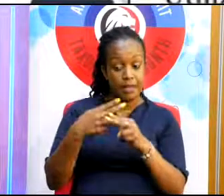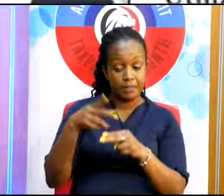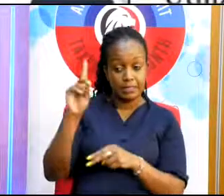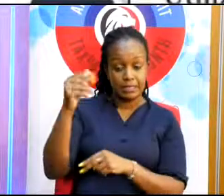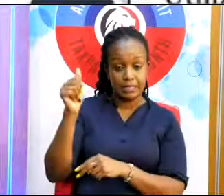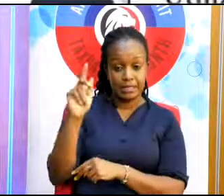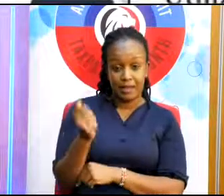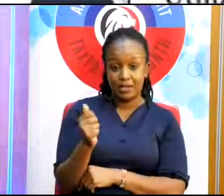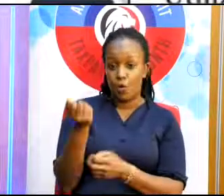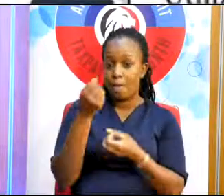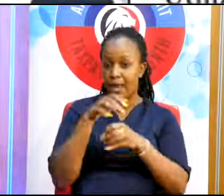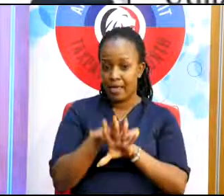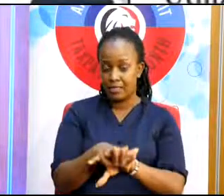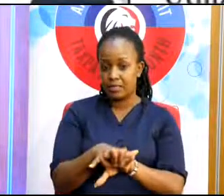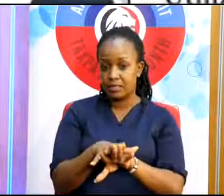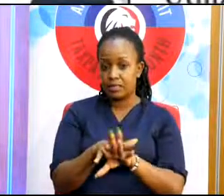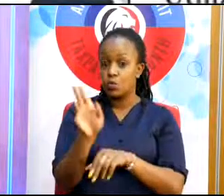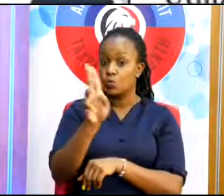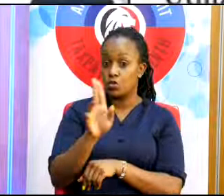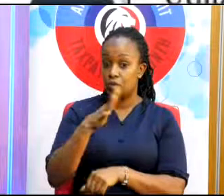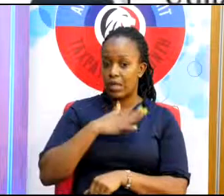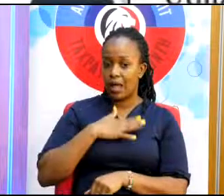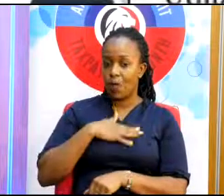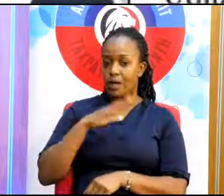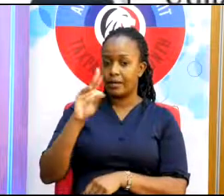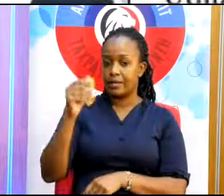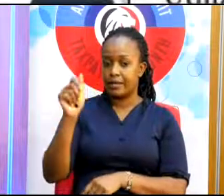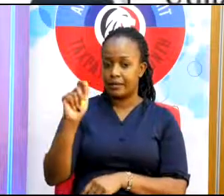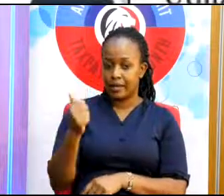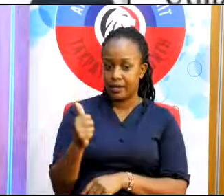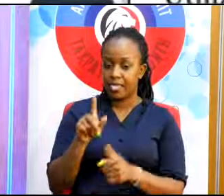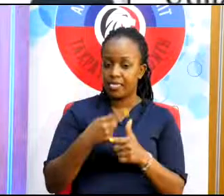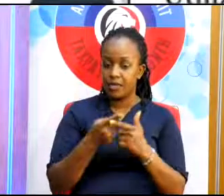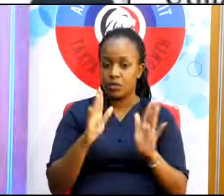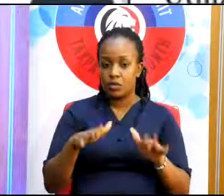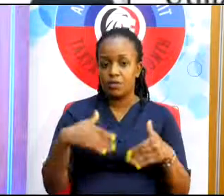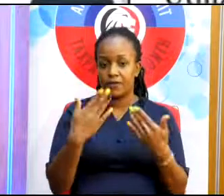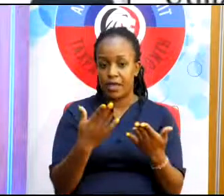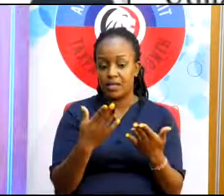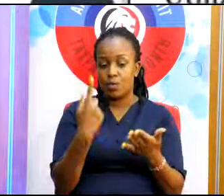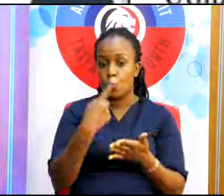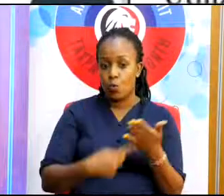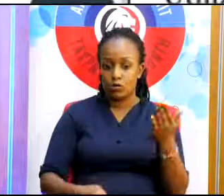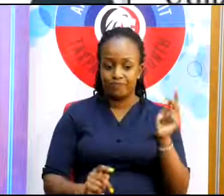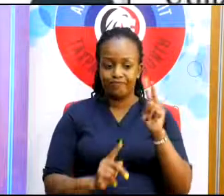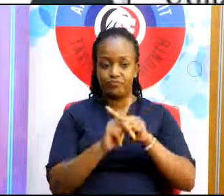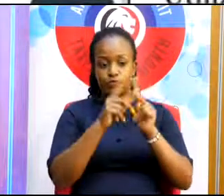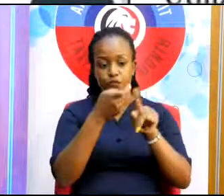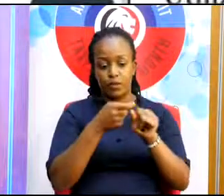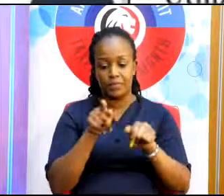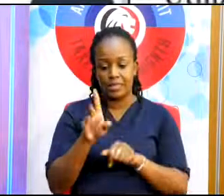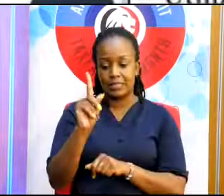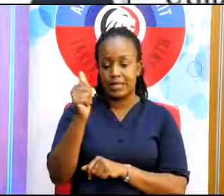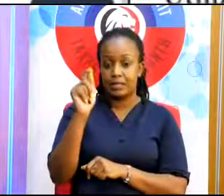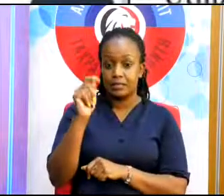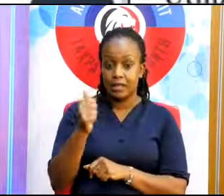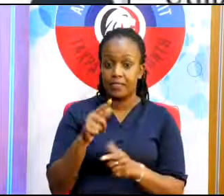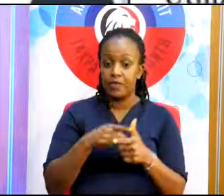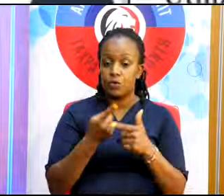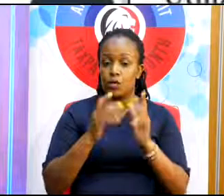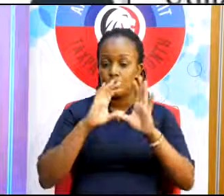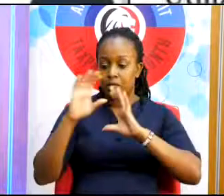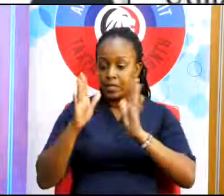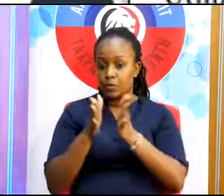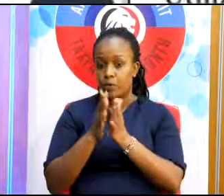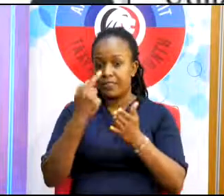so what we do now, we use our data, and then we evaluate what comes out of that data. Then we communicate with the